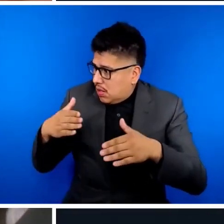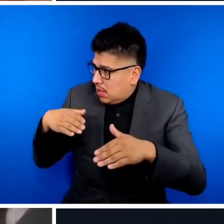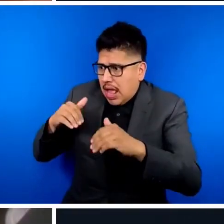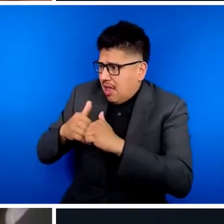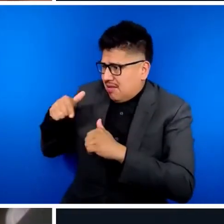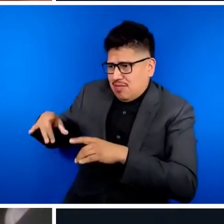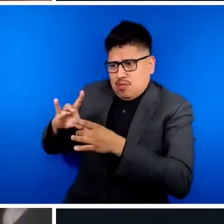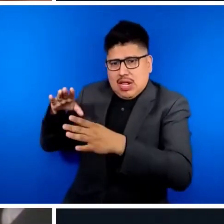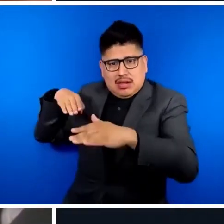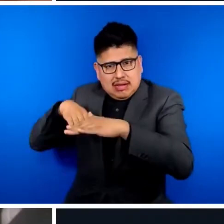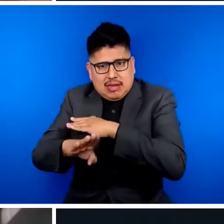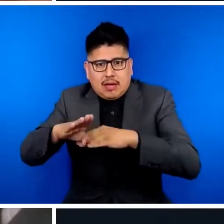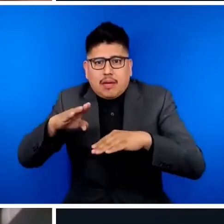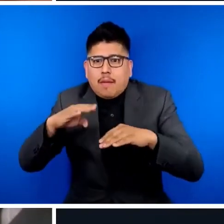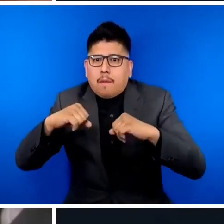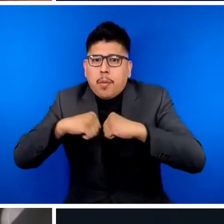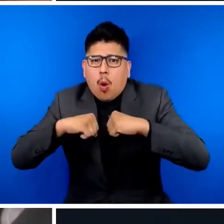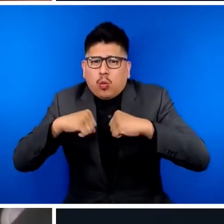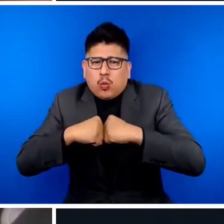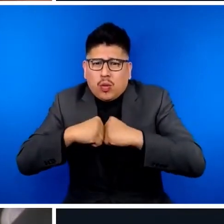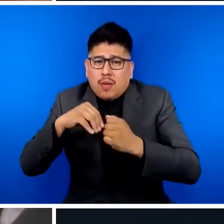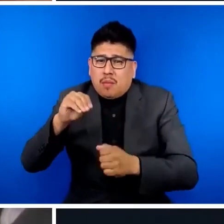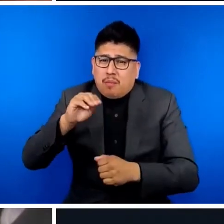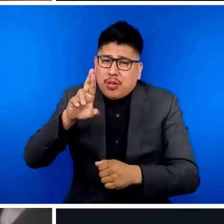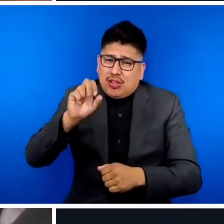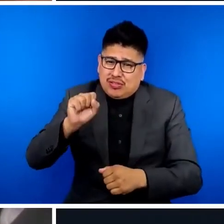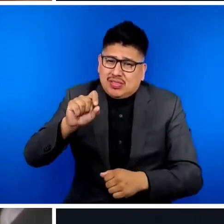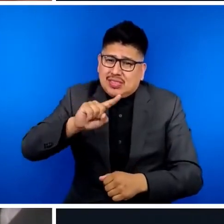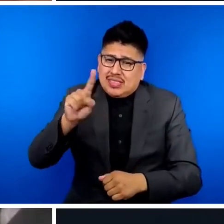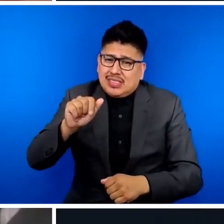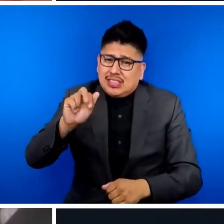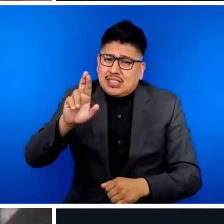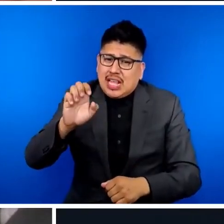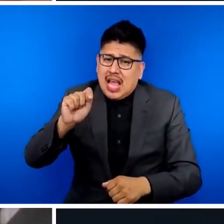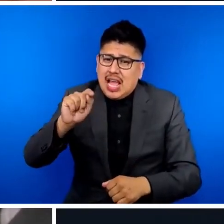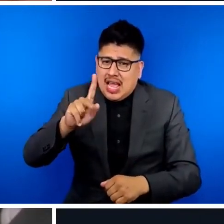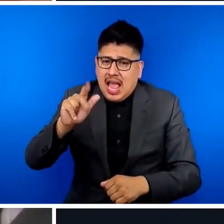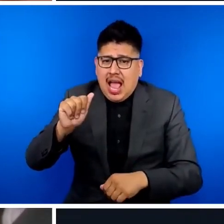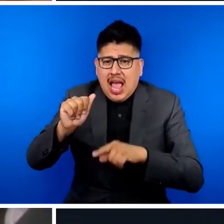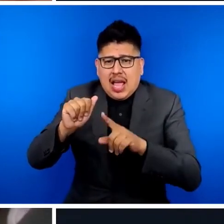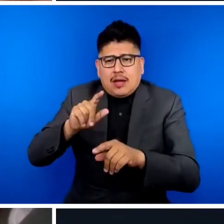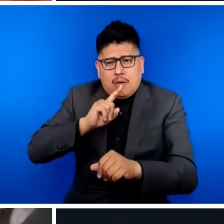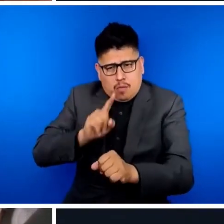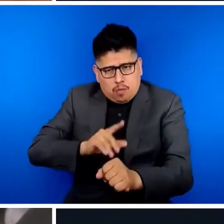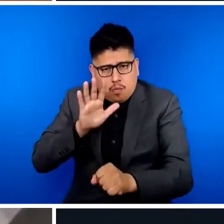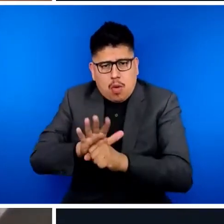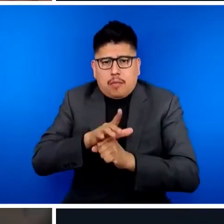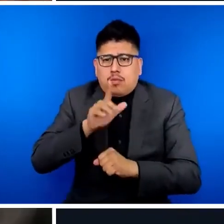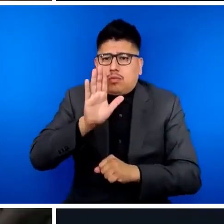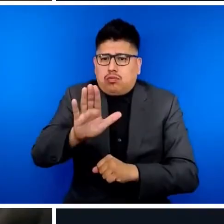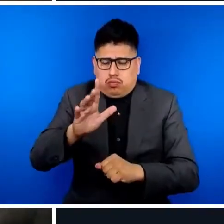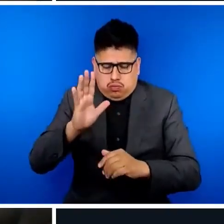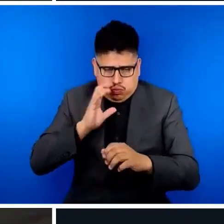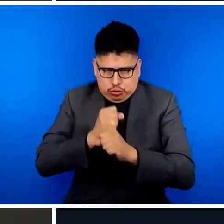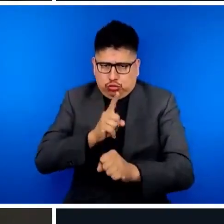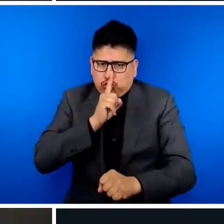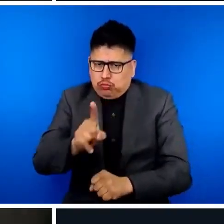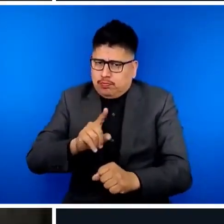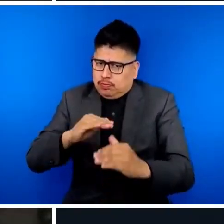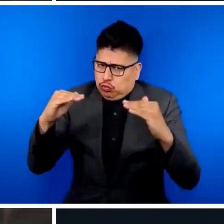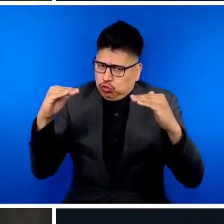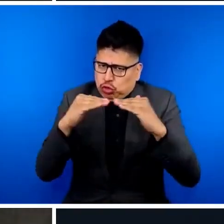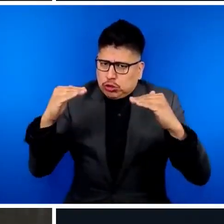Mrs. Zaretska, tonight I promise you we will ensure justice for your magnificent daughter, Irina.